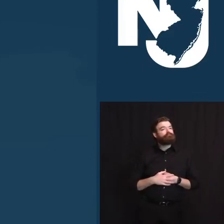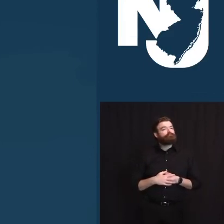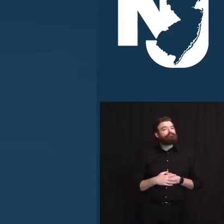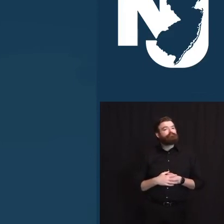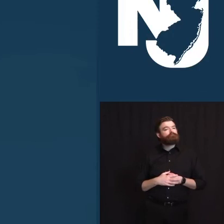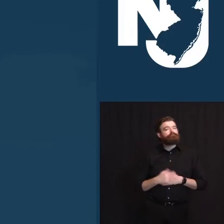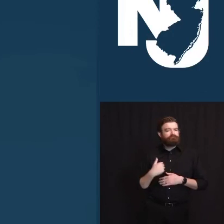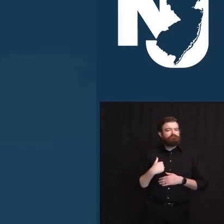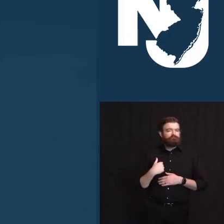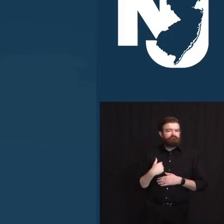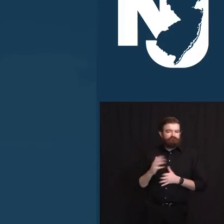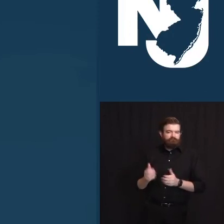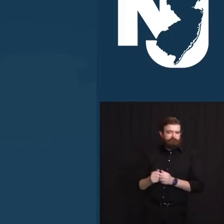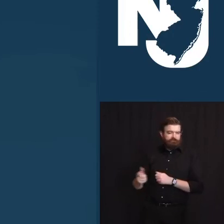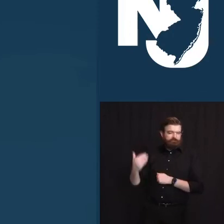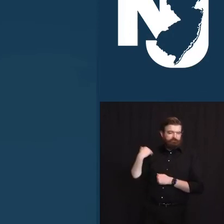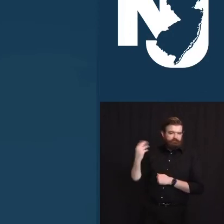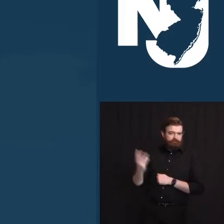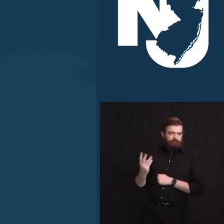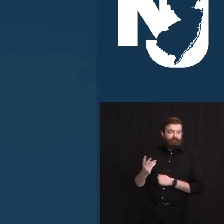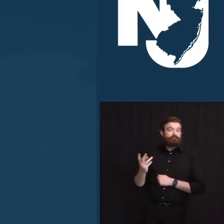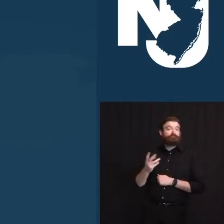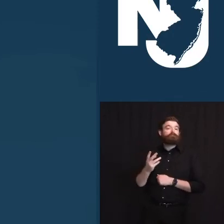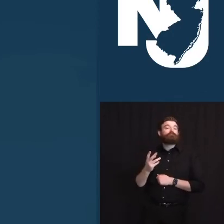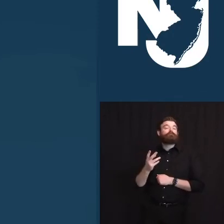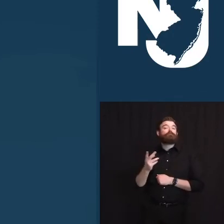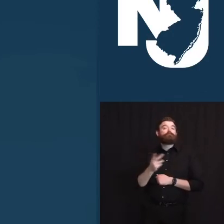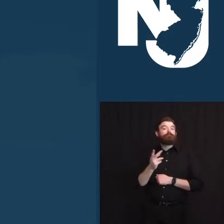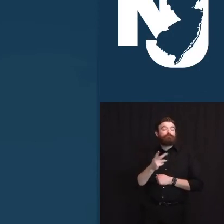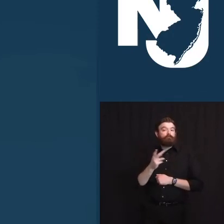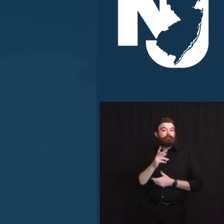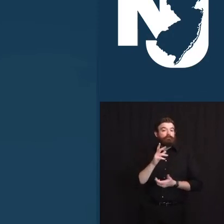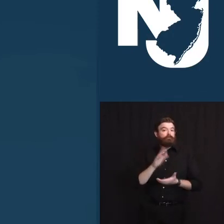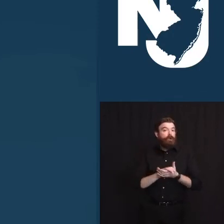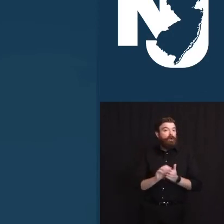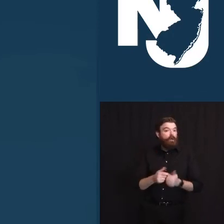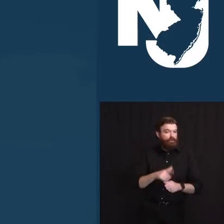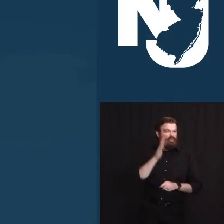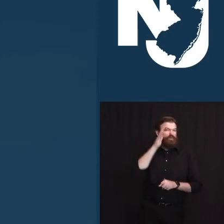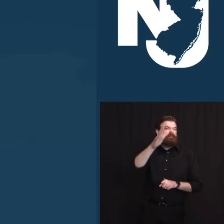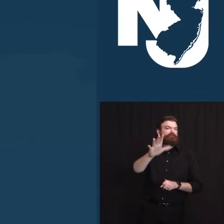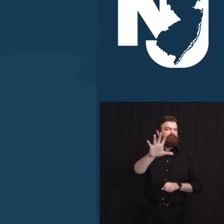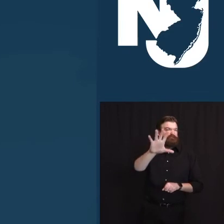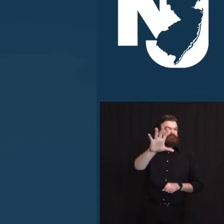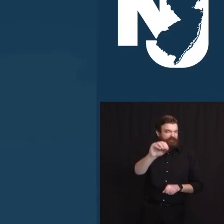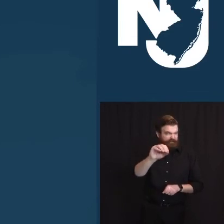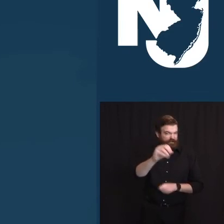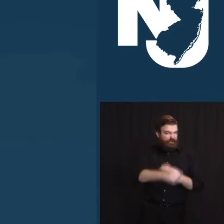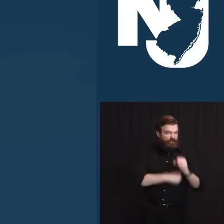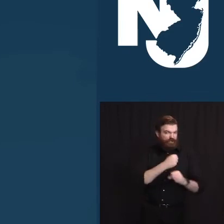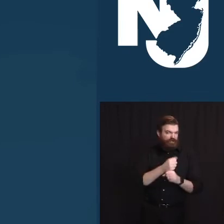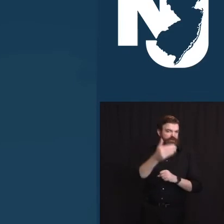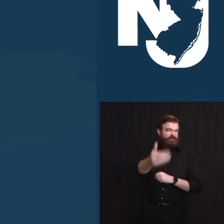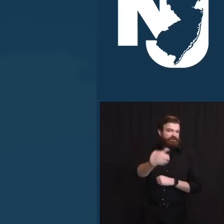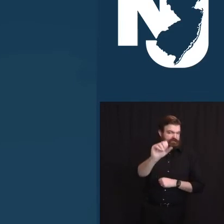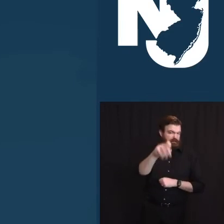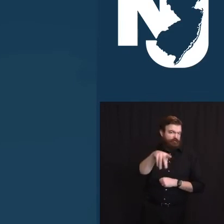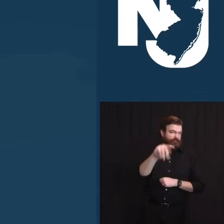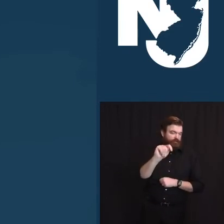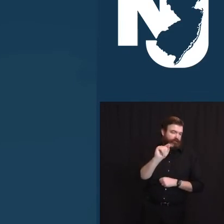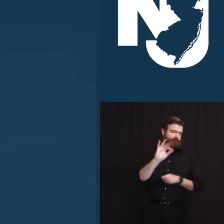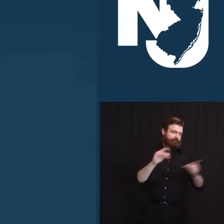whom he would have celebrated 50 years of marriage this September. He also leaves behind his son, Tom